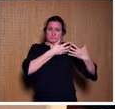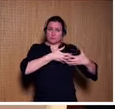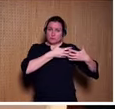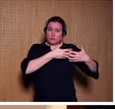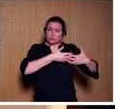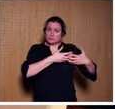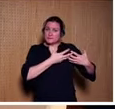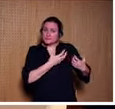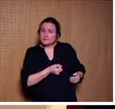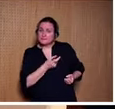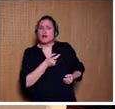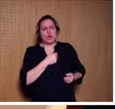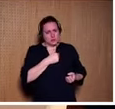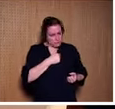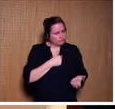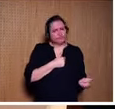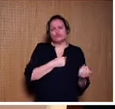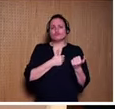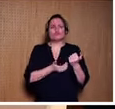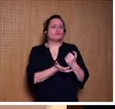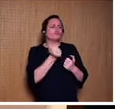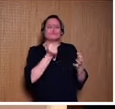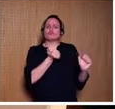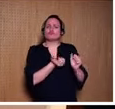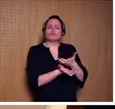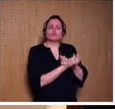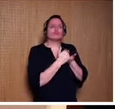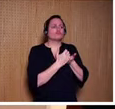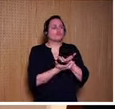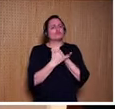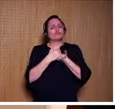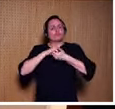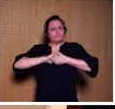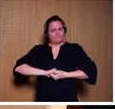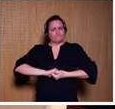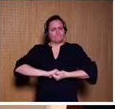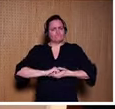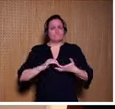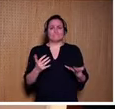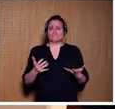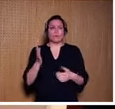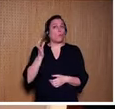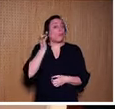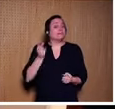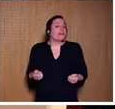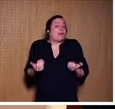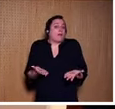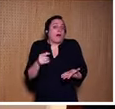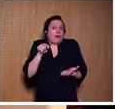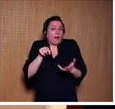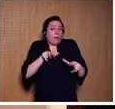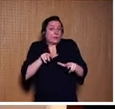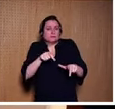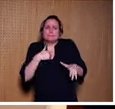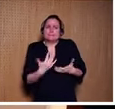it accessible to feminist movements. Mm-hmm. And really proud to be partnering with strategic partners like Women Deliver to